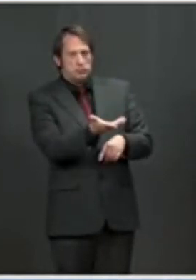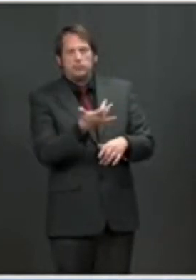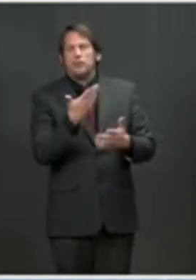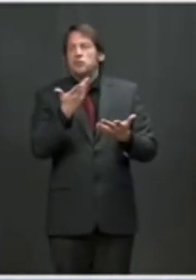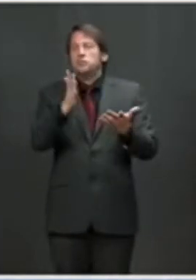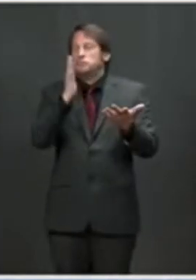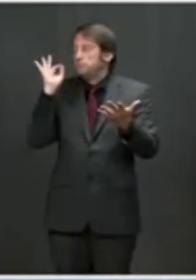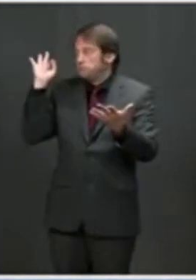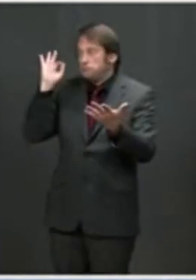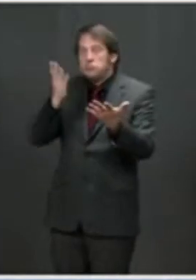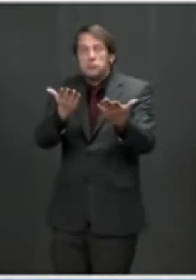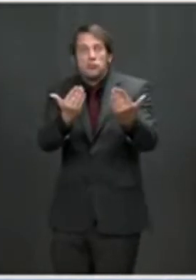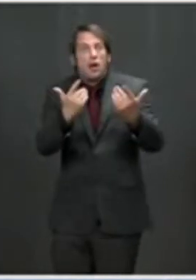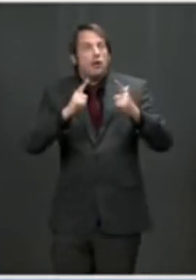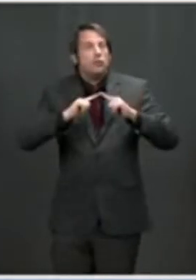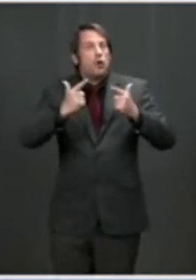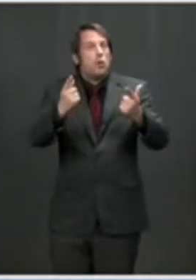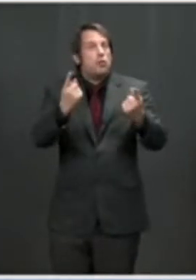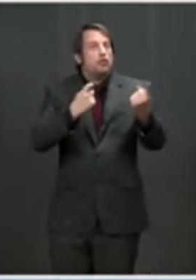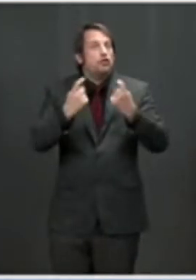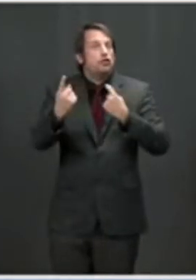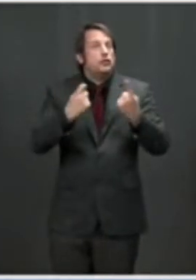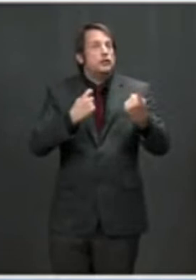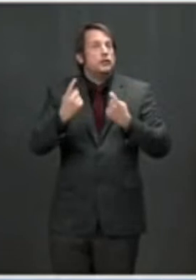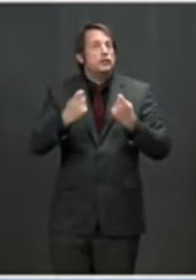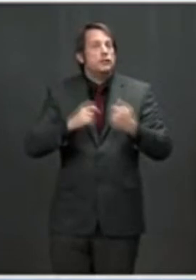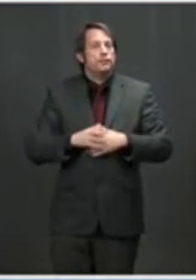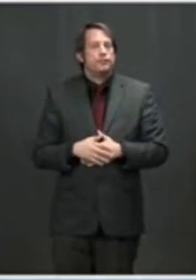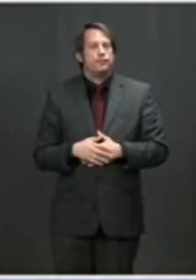Let's go to Anjali Kemlani at Yahoo Finance.